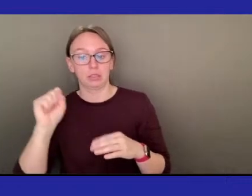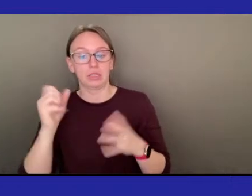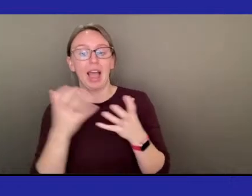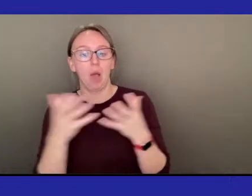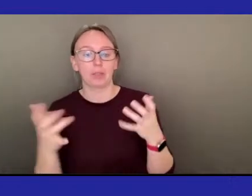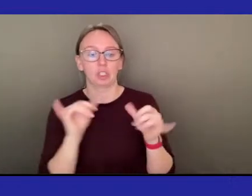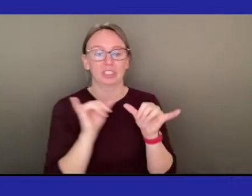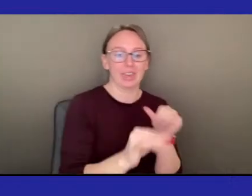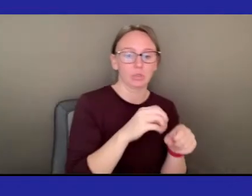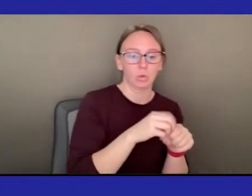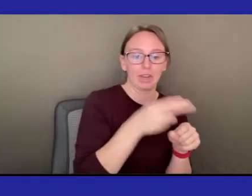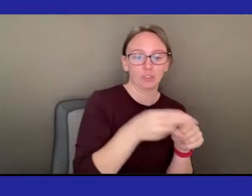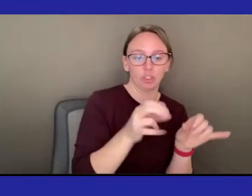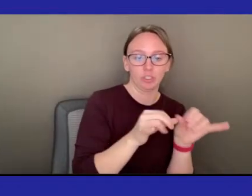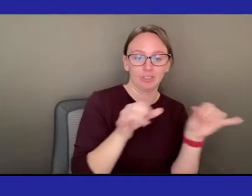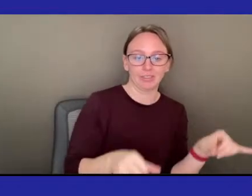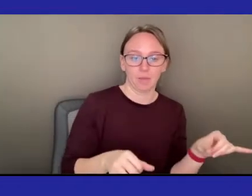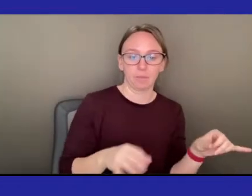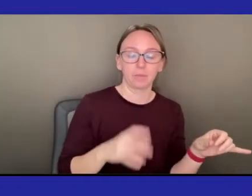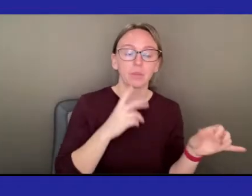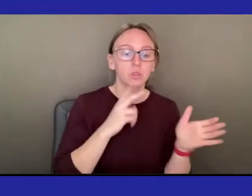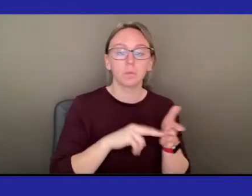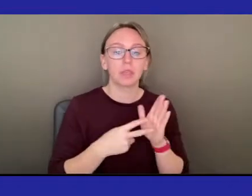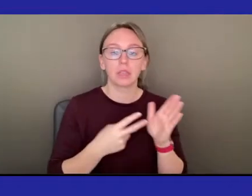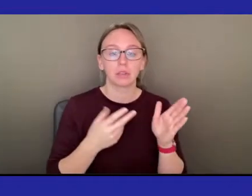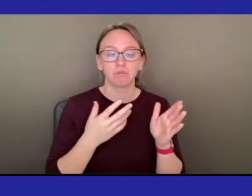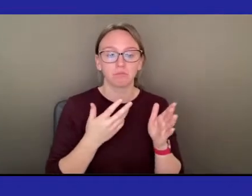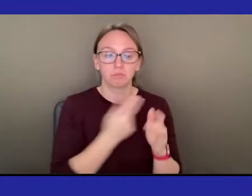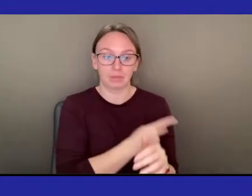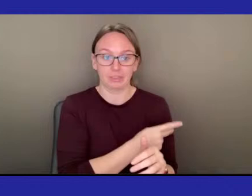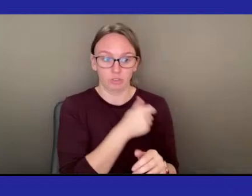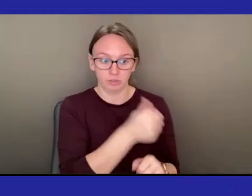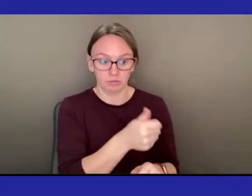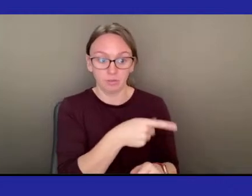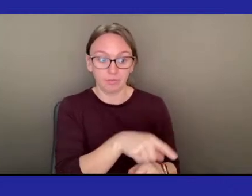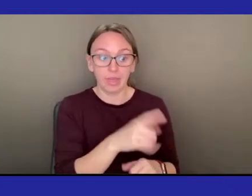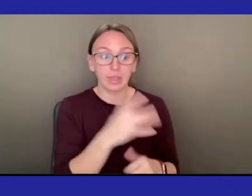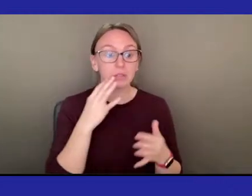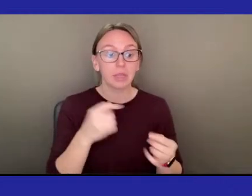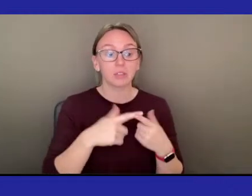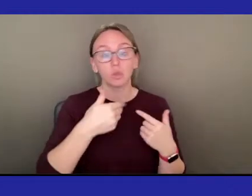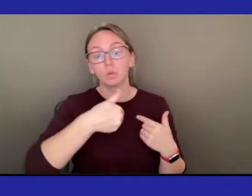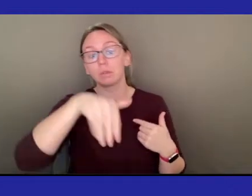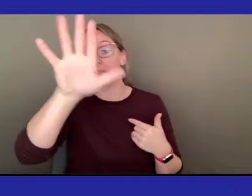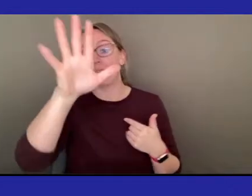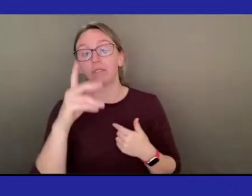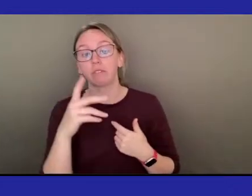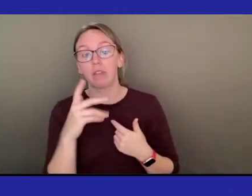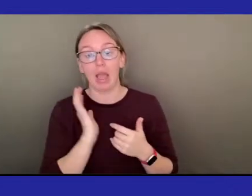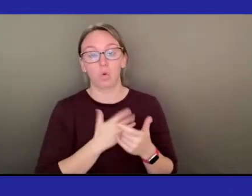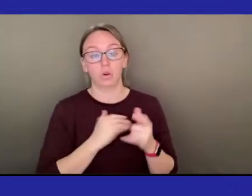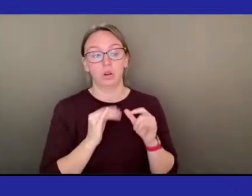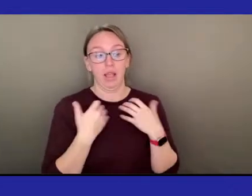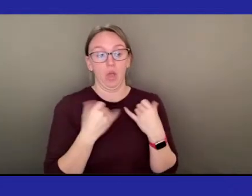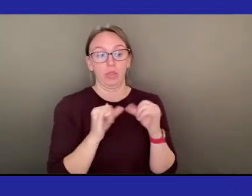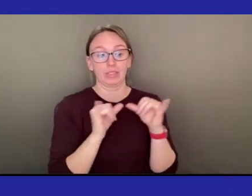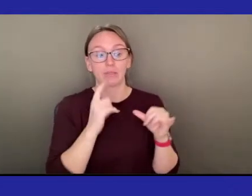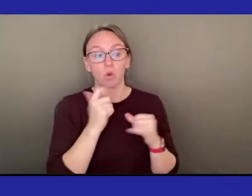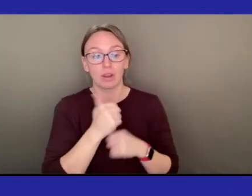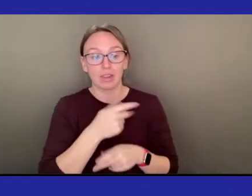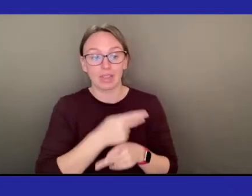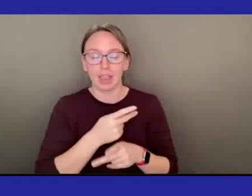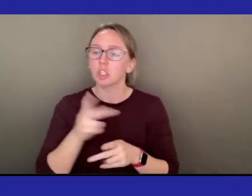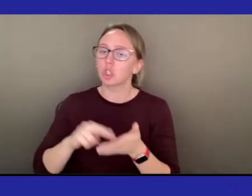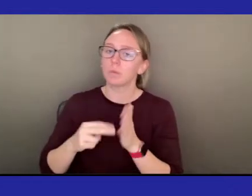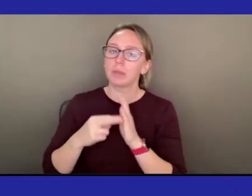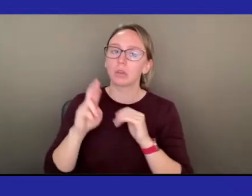So essentially, for patients, do they end up going outside of our system for any care, or So when you part of that say care. risk